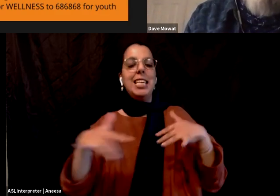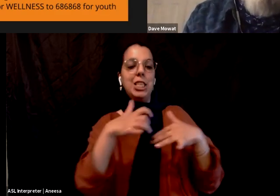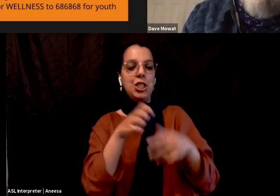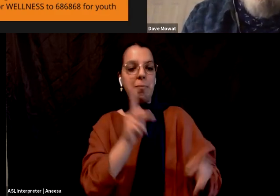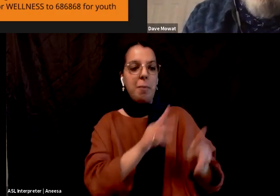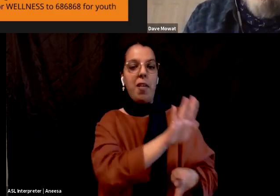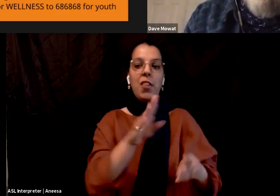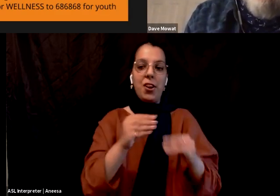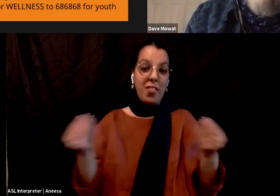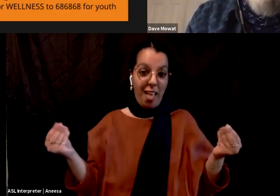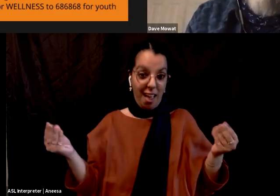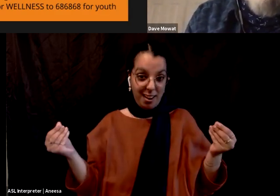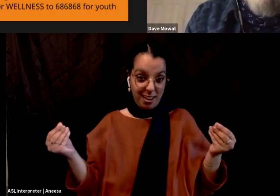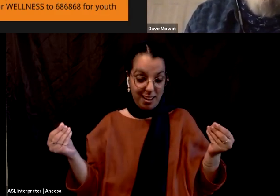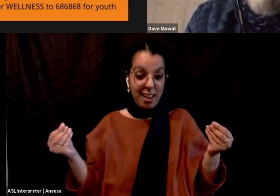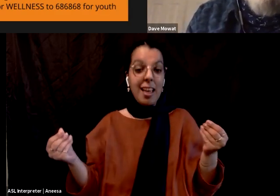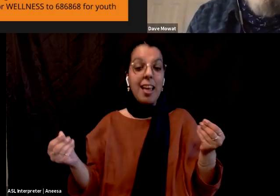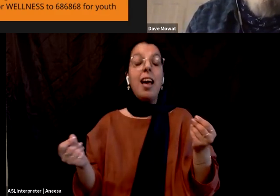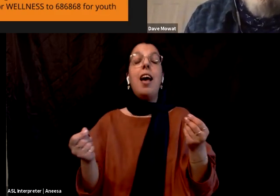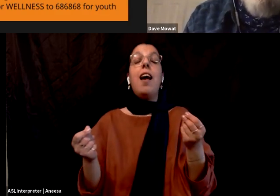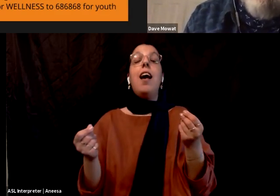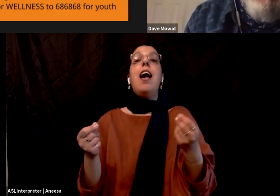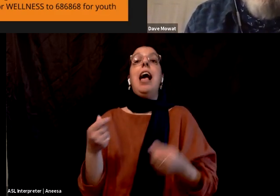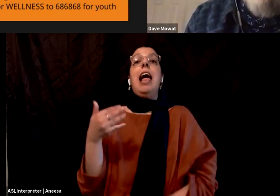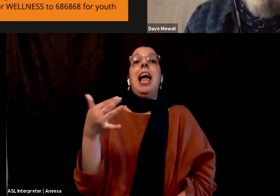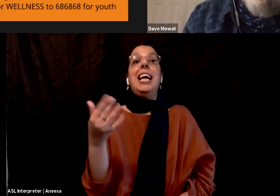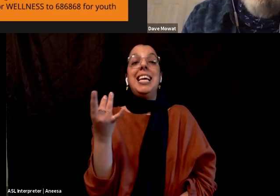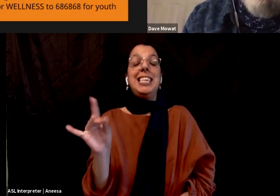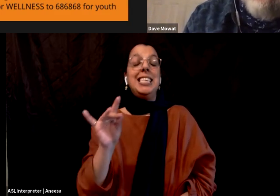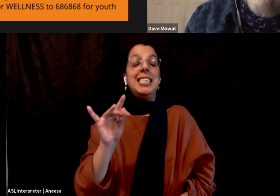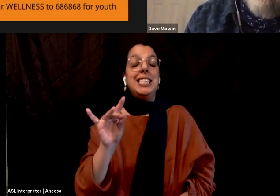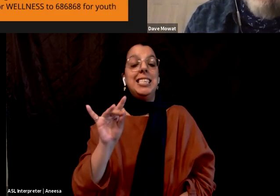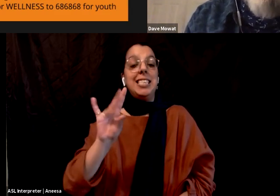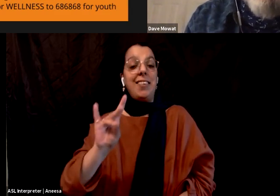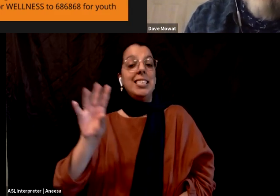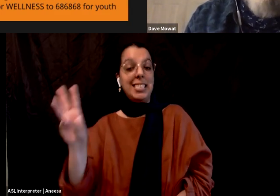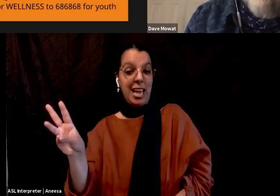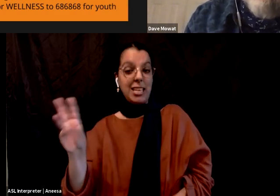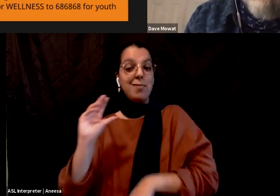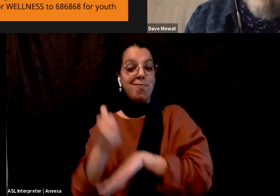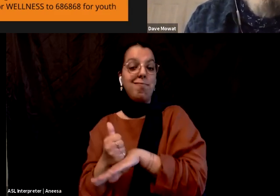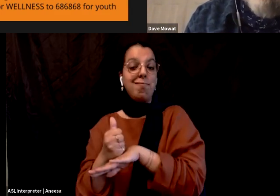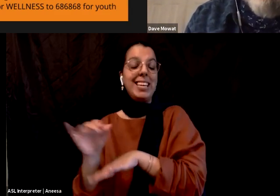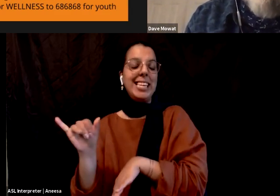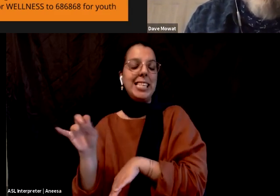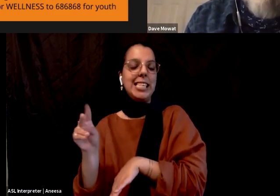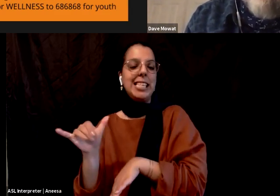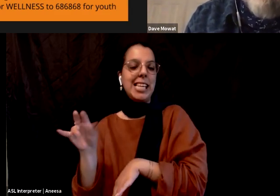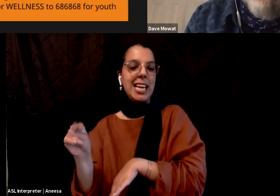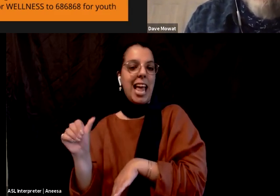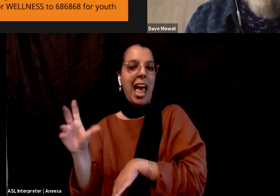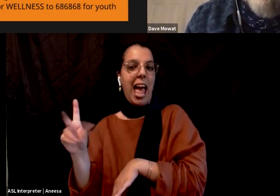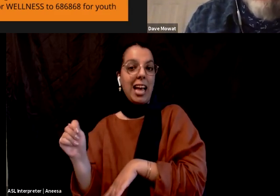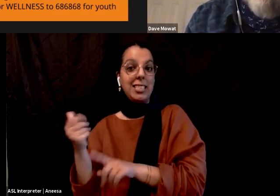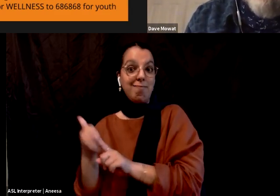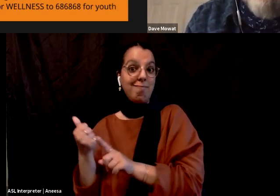we proceed into 1876 and the Indian Act, which was established by a liberal government, not a conservative government.